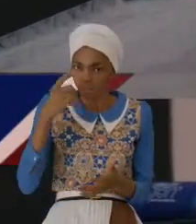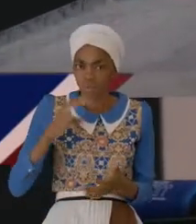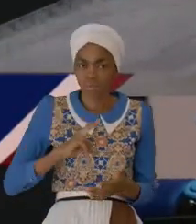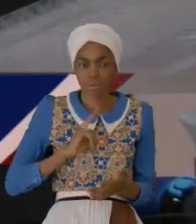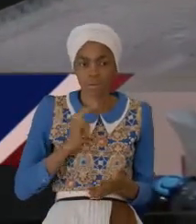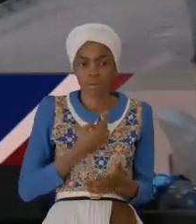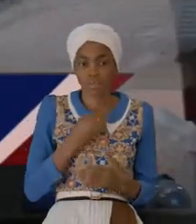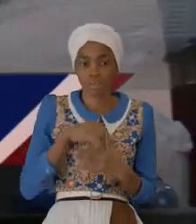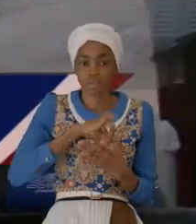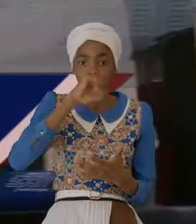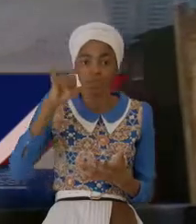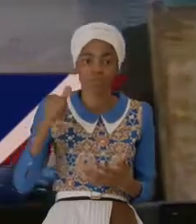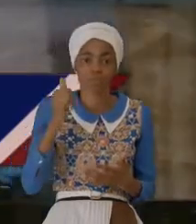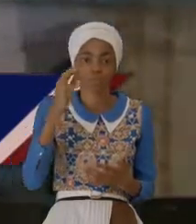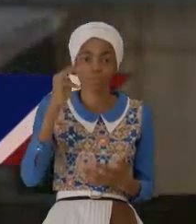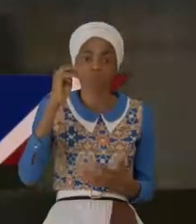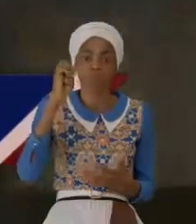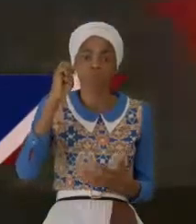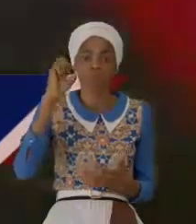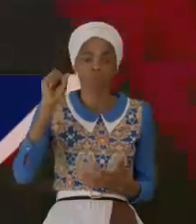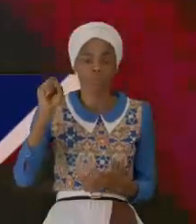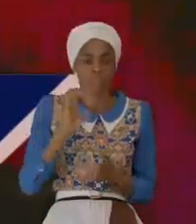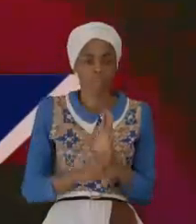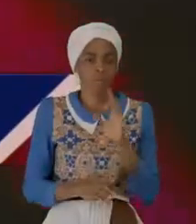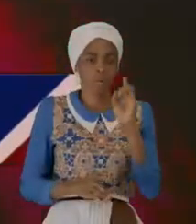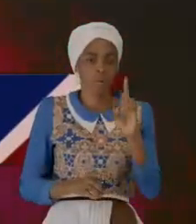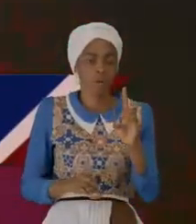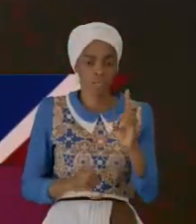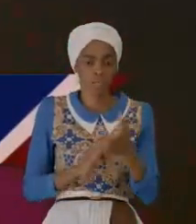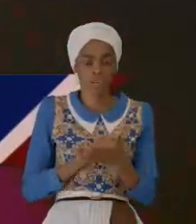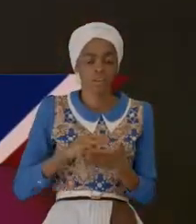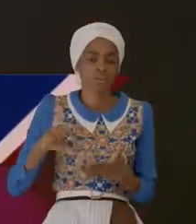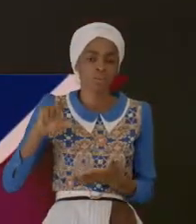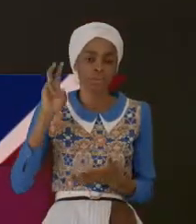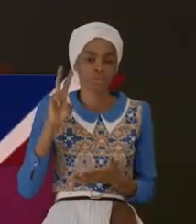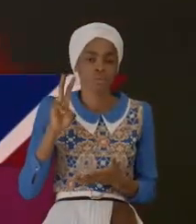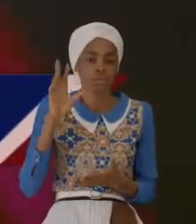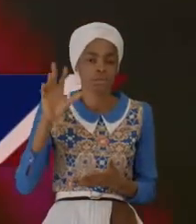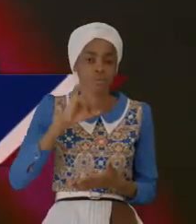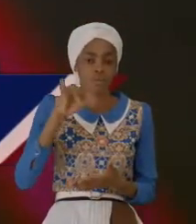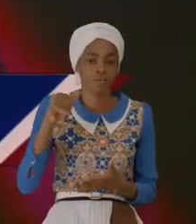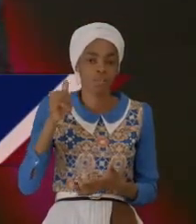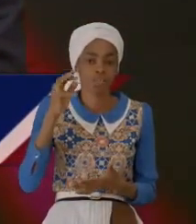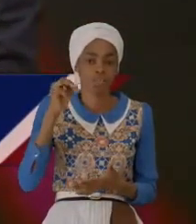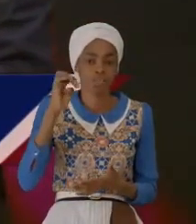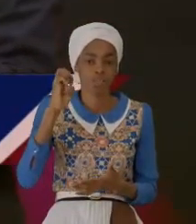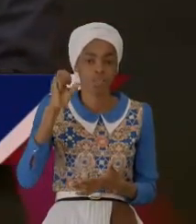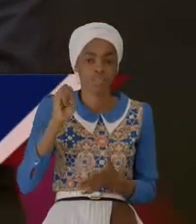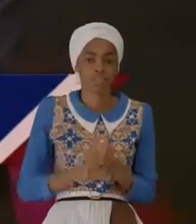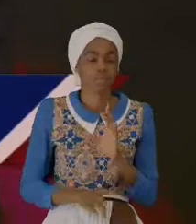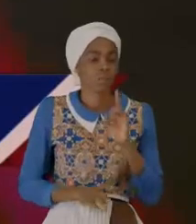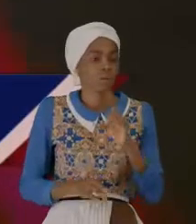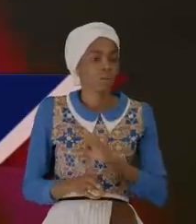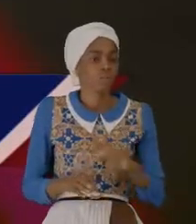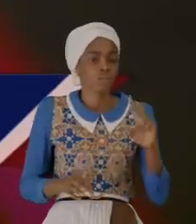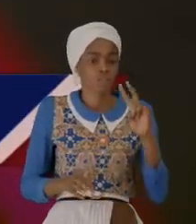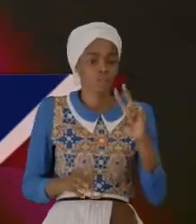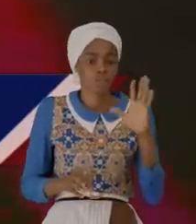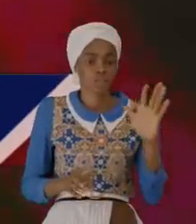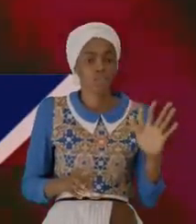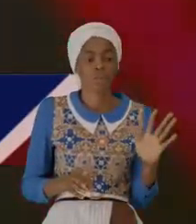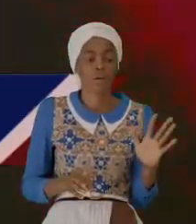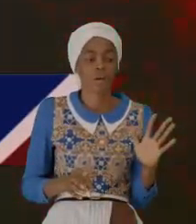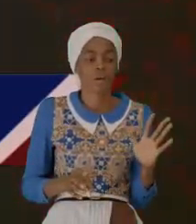see James chapter one reading from verse 25 James chapter 1 reading from